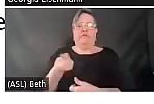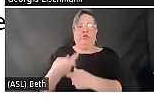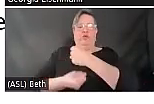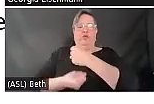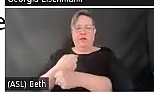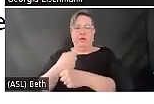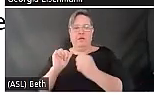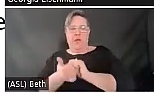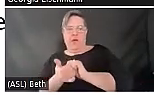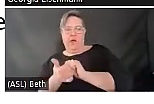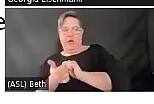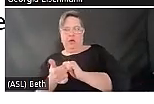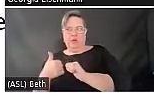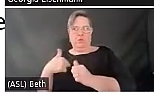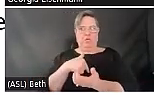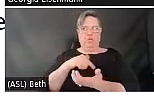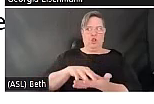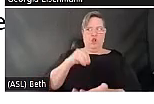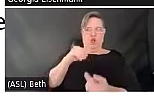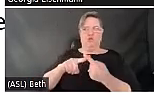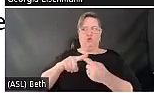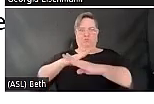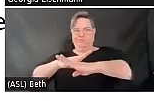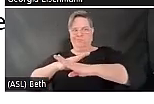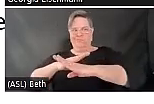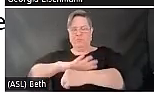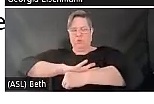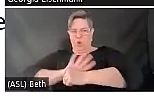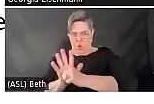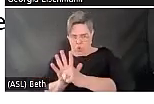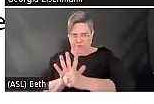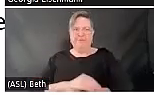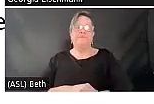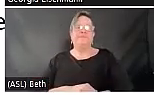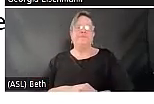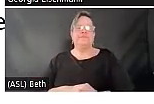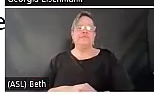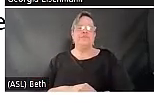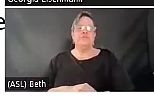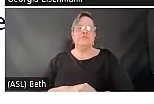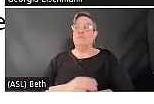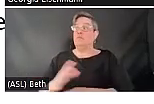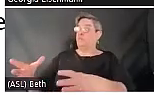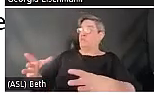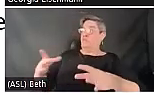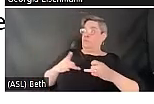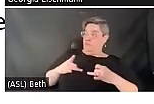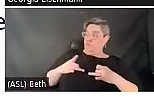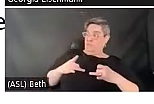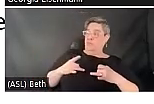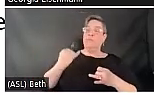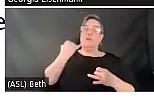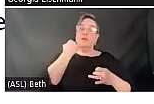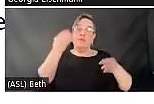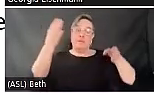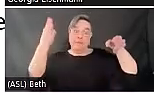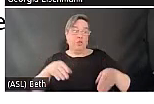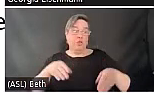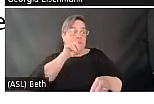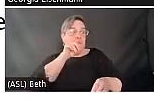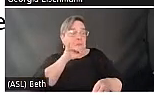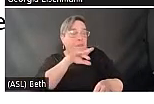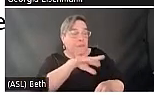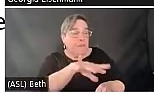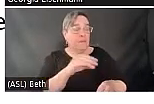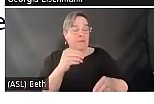to manage it. Transmission here is when an infected person breathes or these droplets out. These are really tiny droplets